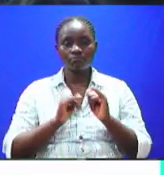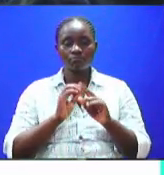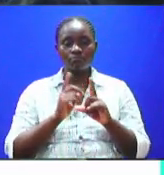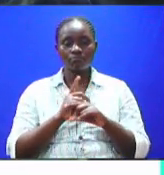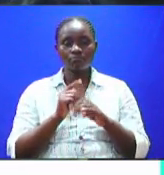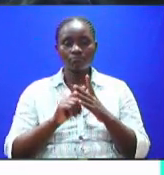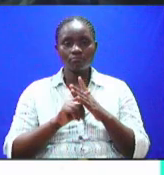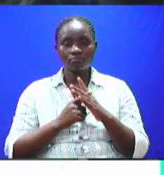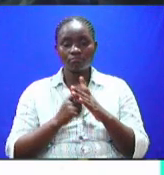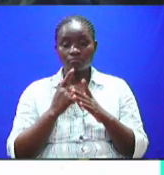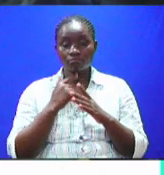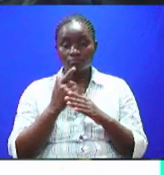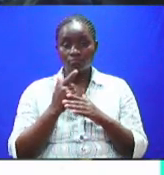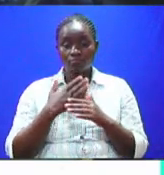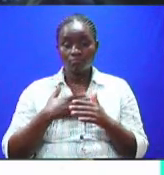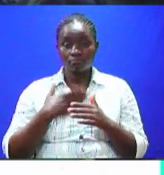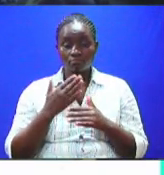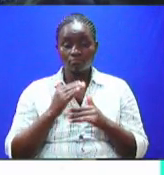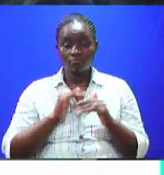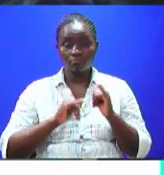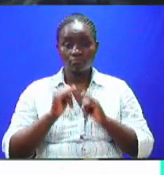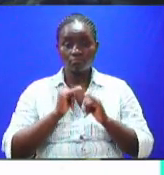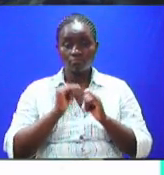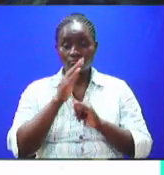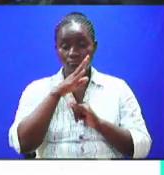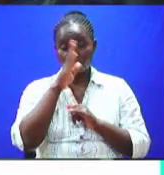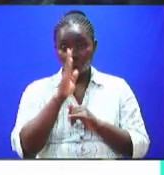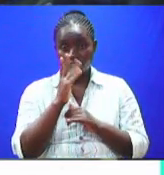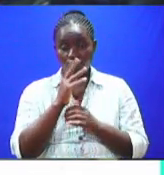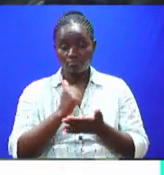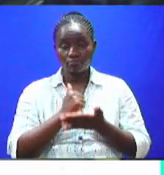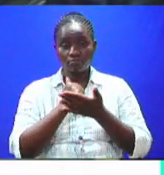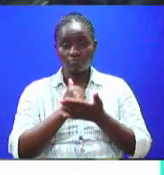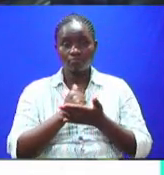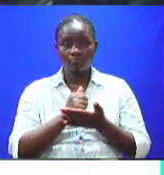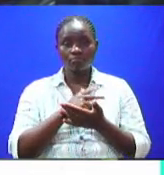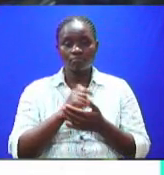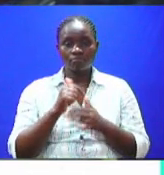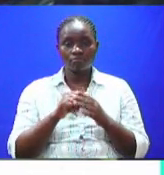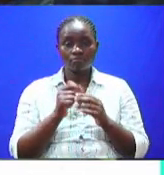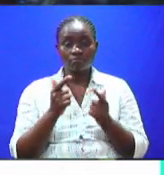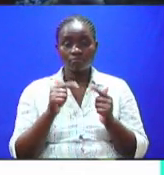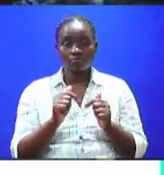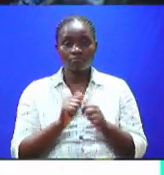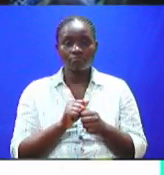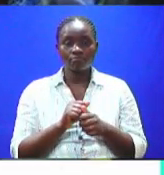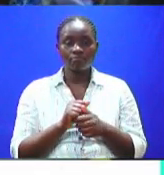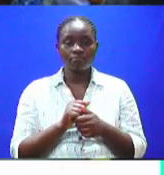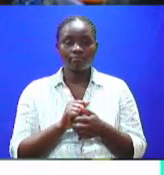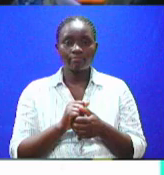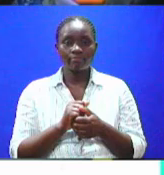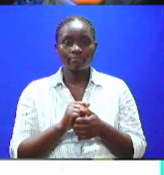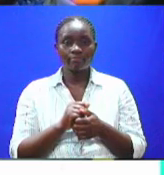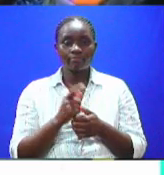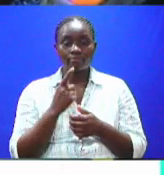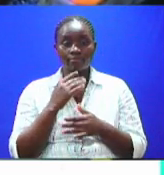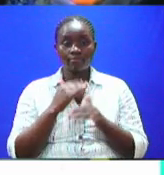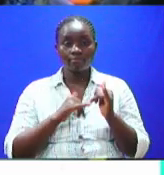nashukuru players wangu na Mungu kwa kutusaidia kufika hapa kupiga hii game sile